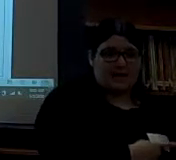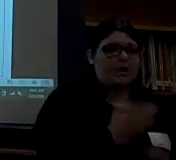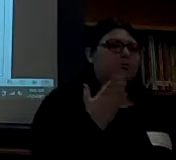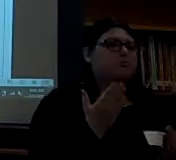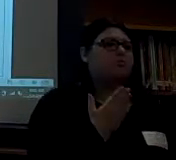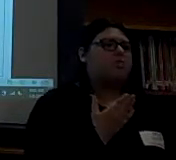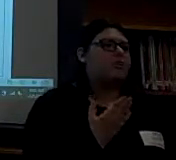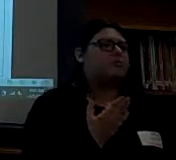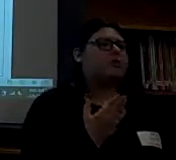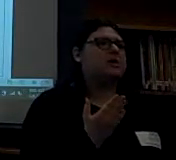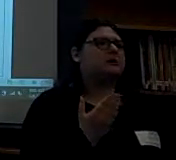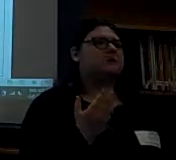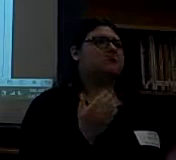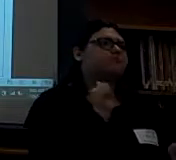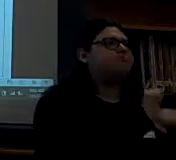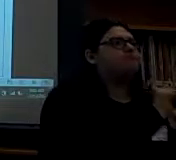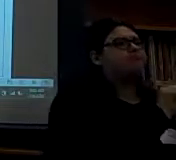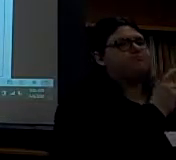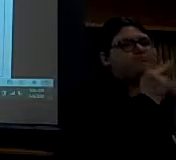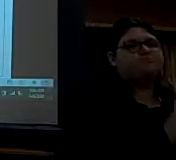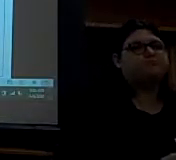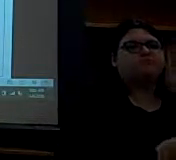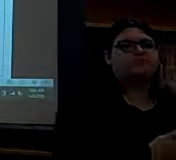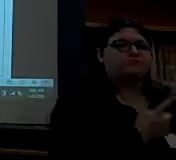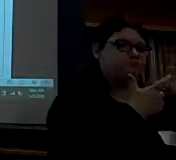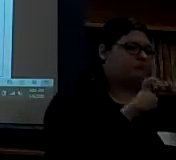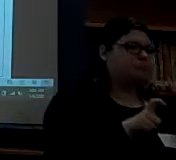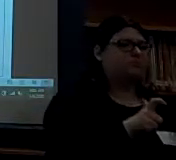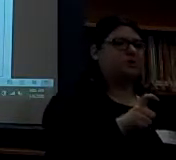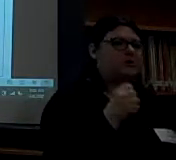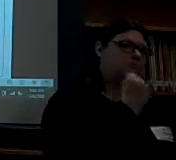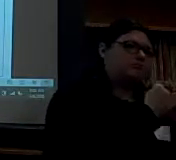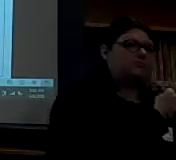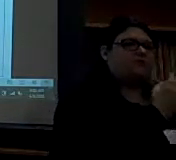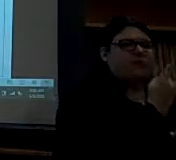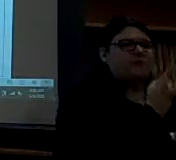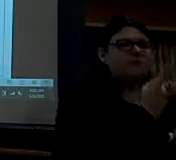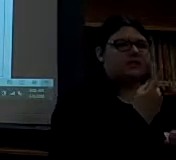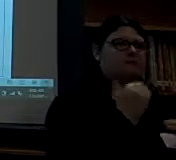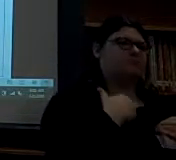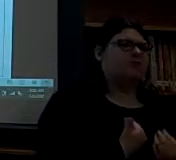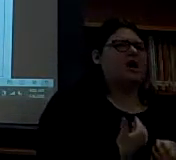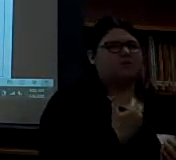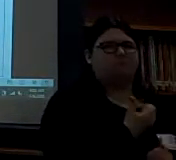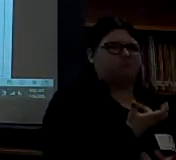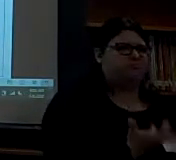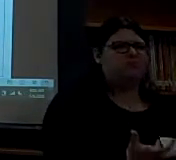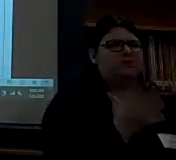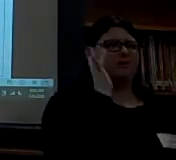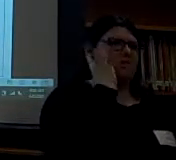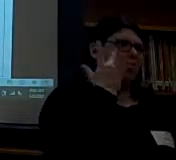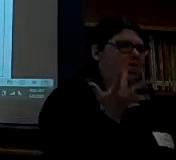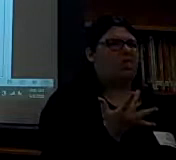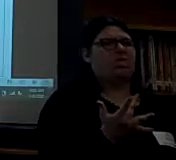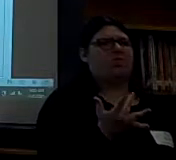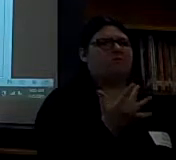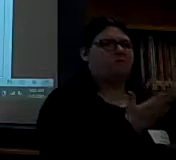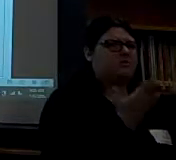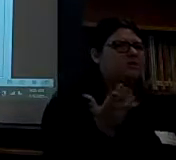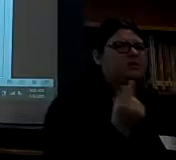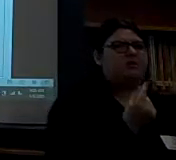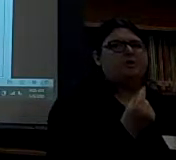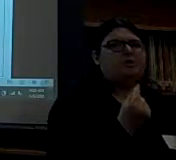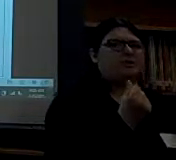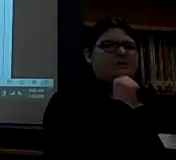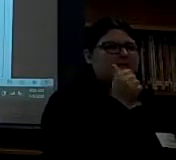you were working on a project, a big project, or you got in a fight with someone, whatever it is, you're just tired, you're exhausted, you're sick of all the things that you have to do and you don't